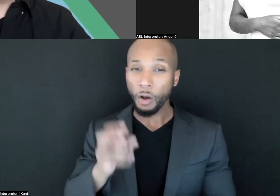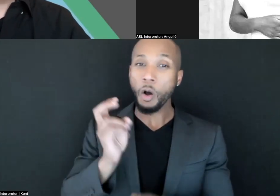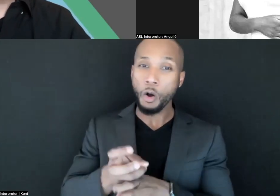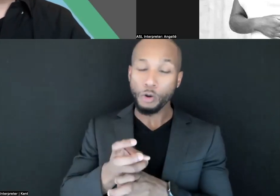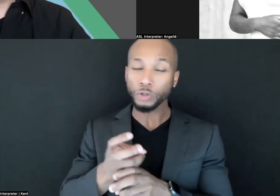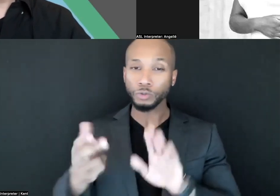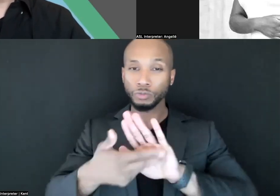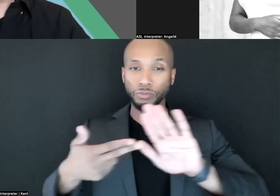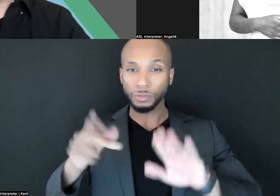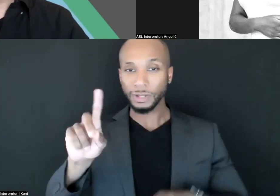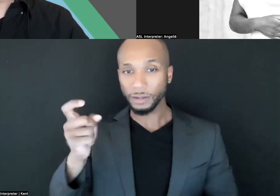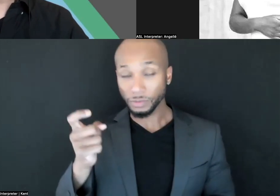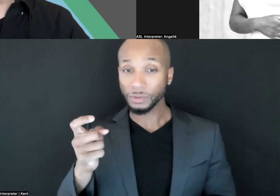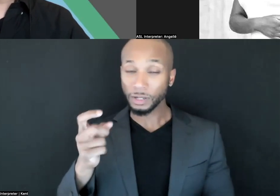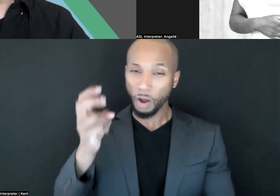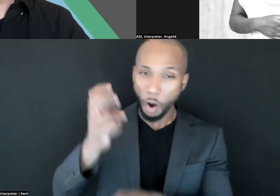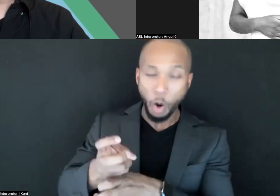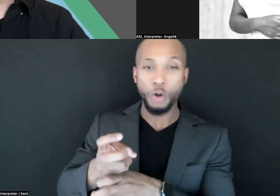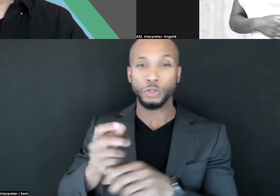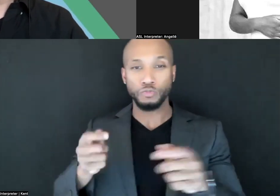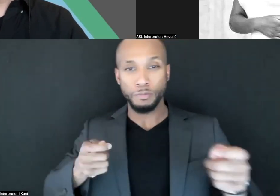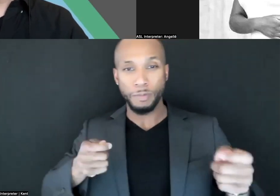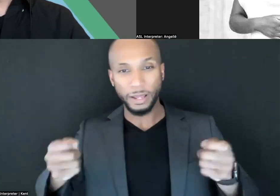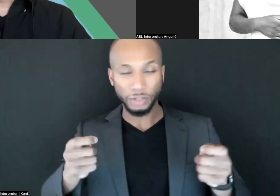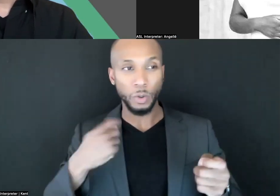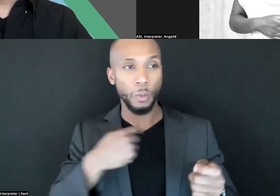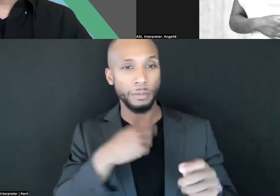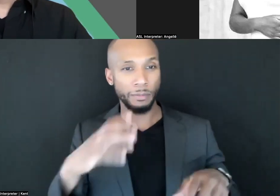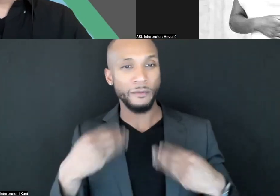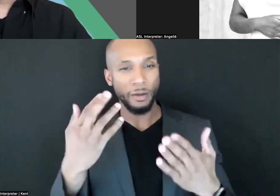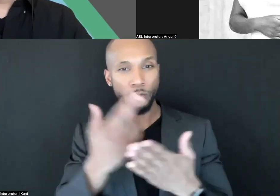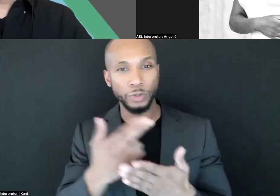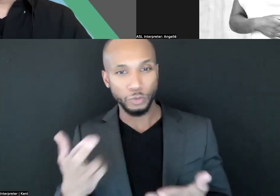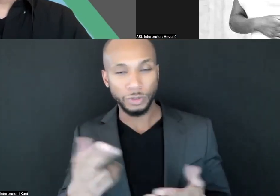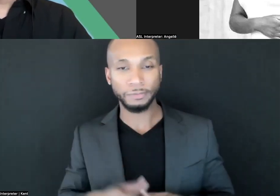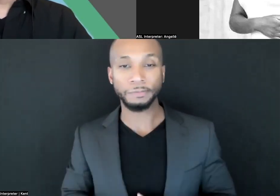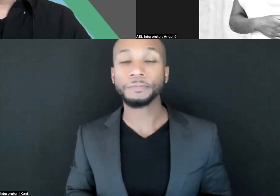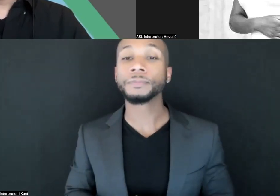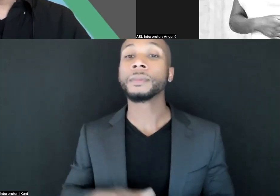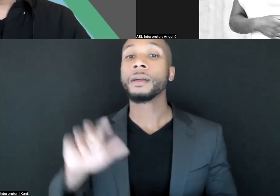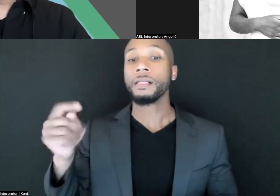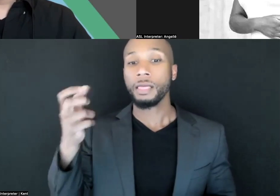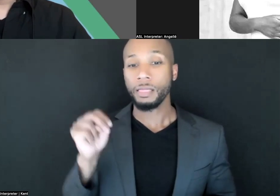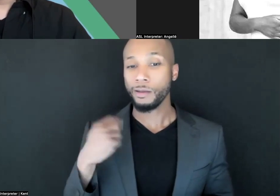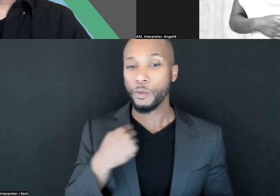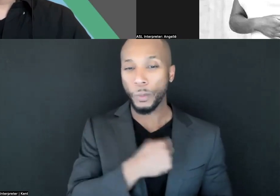to manage. So here are some resources for that. And then we selected